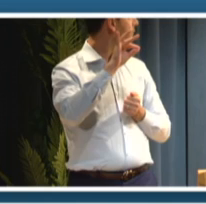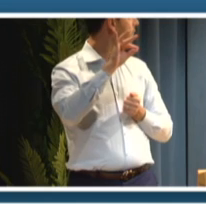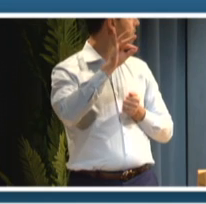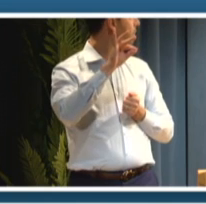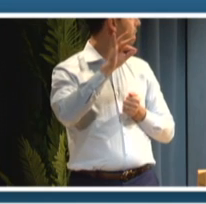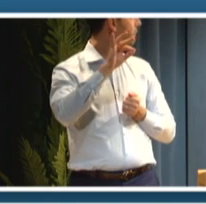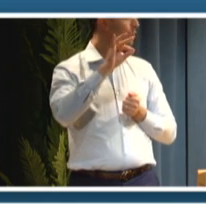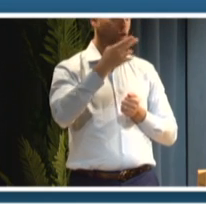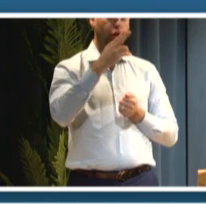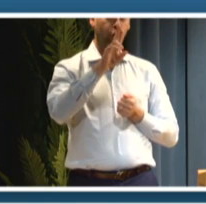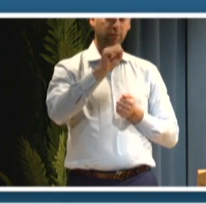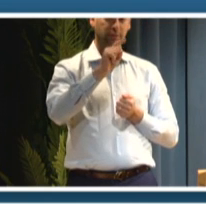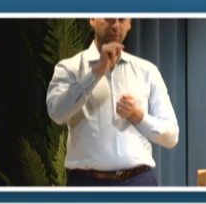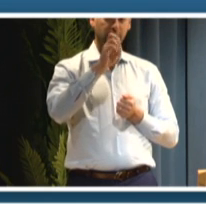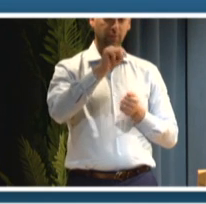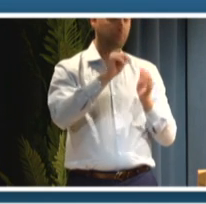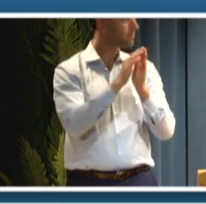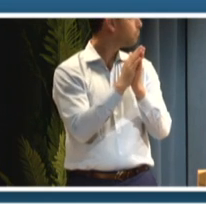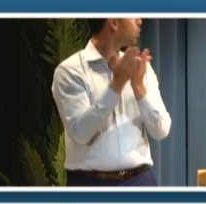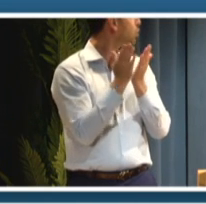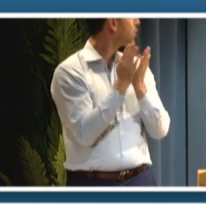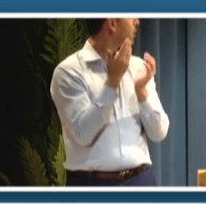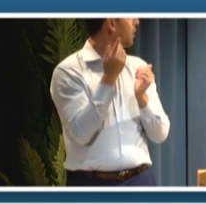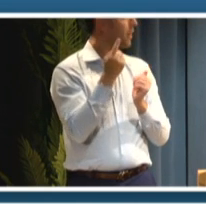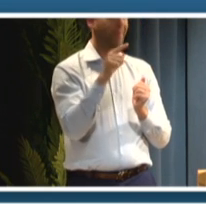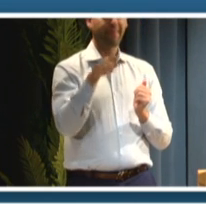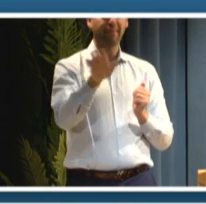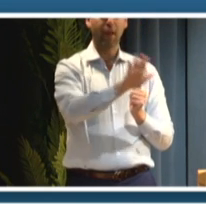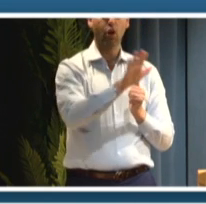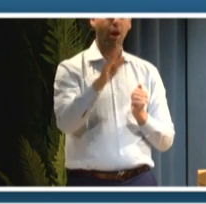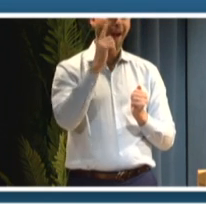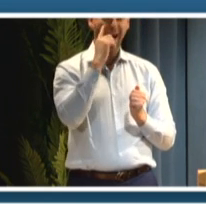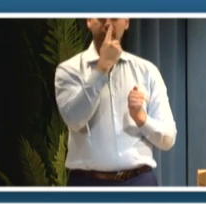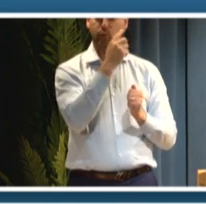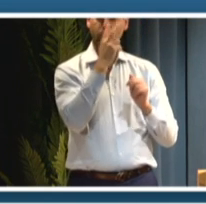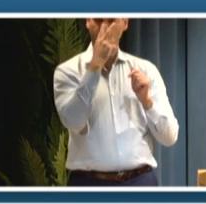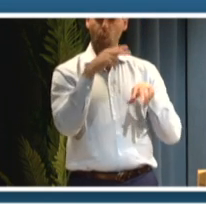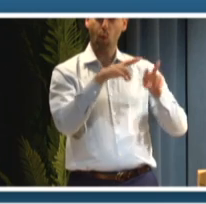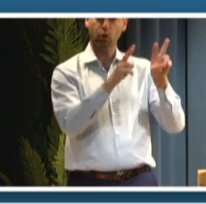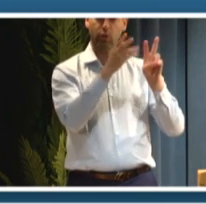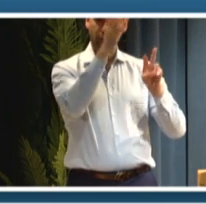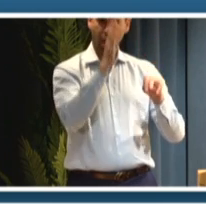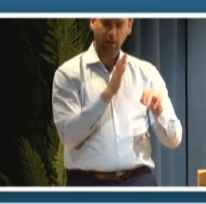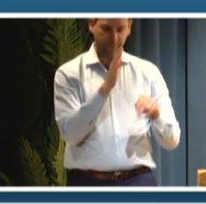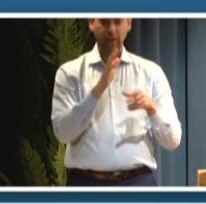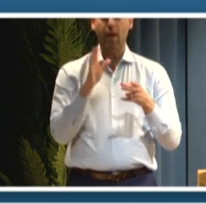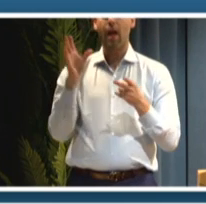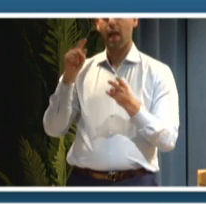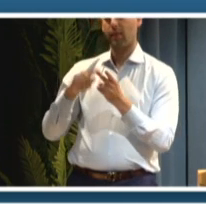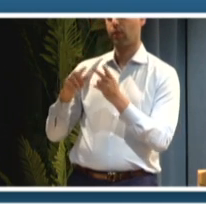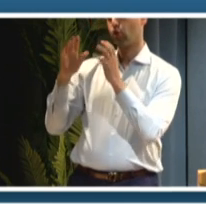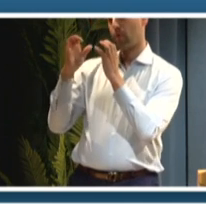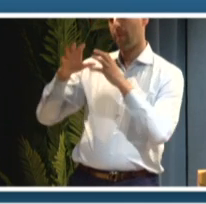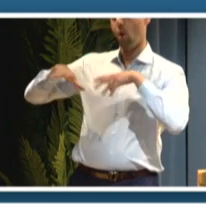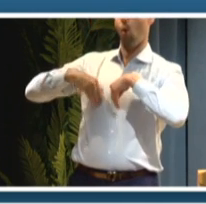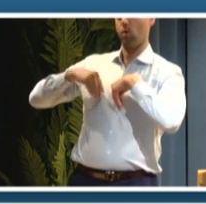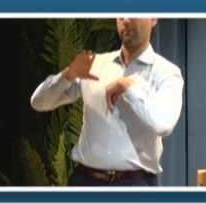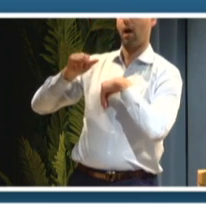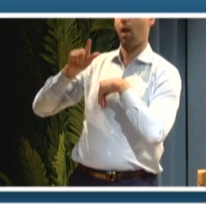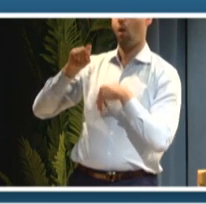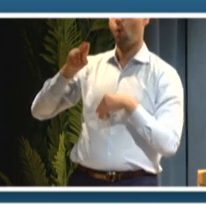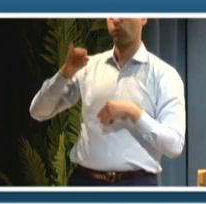also from our African American History and Culture Museum. And also the trumpet owned by Louis Armstrong. So dang.